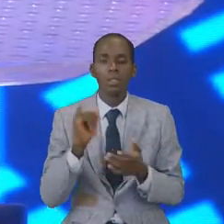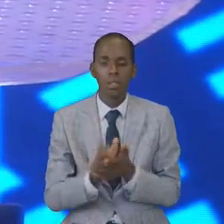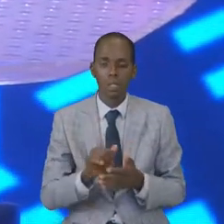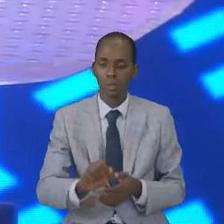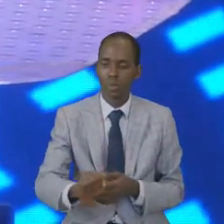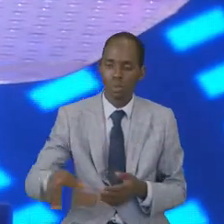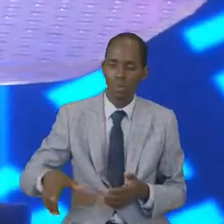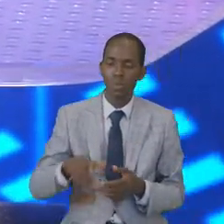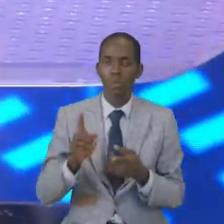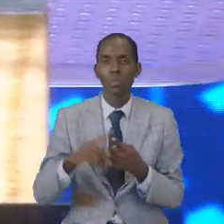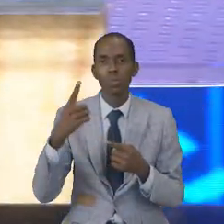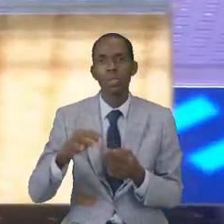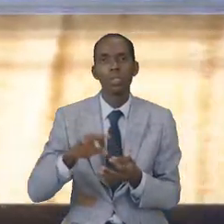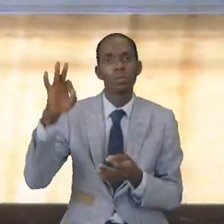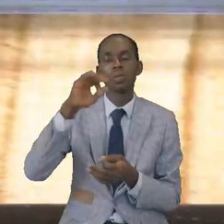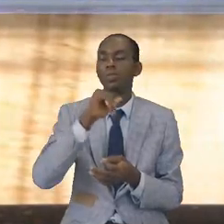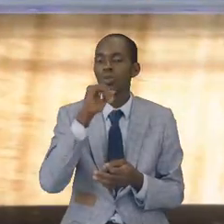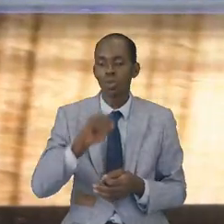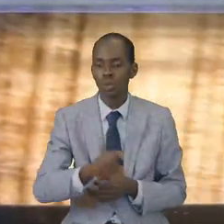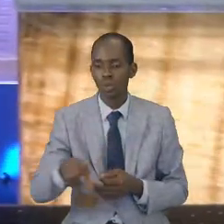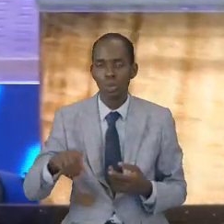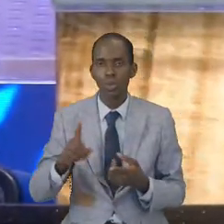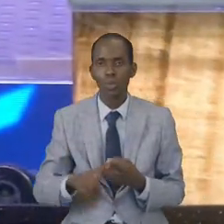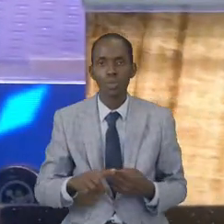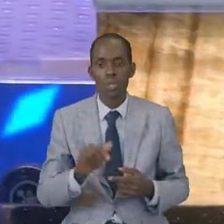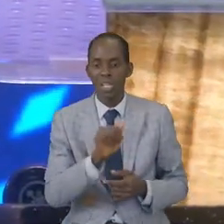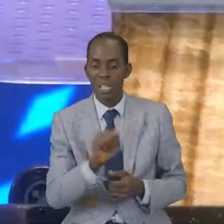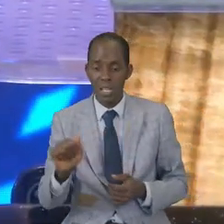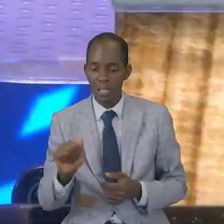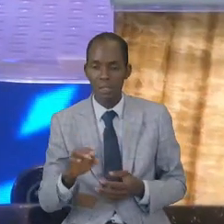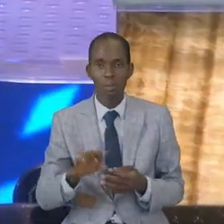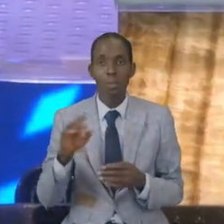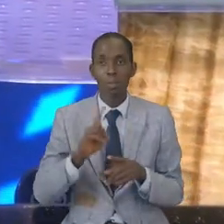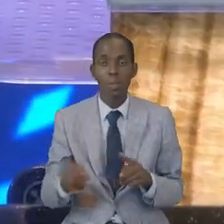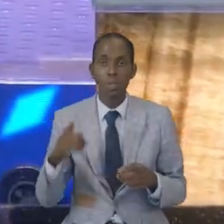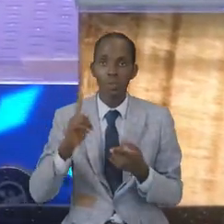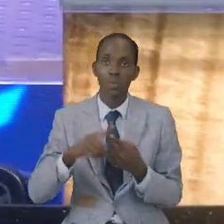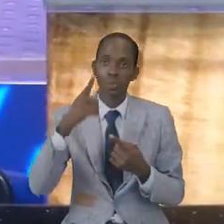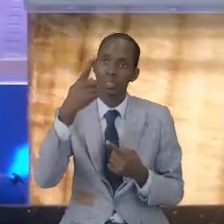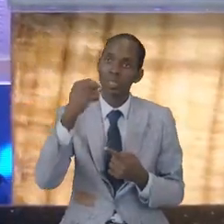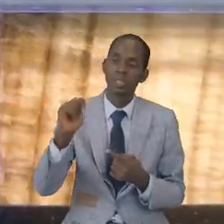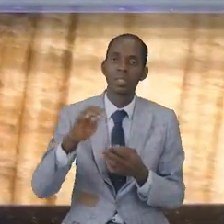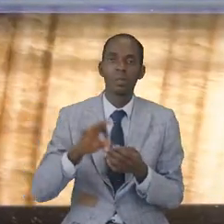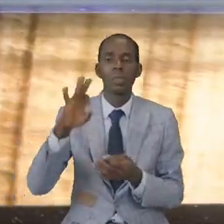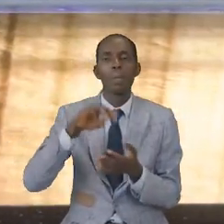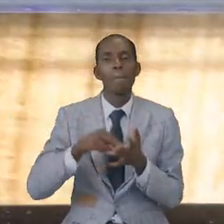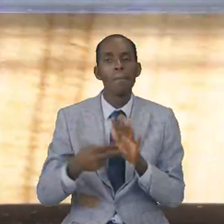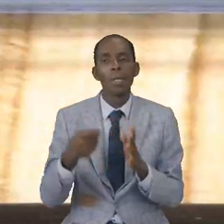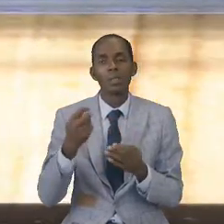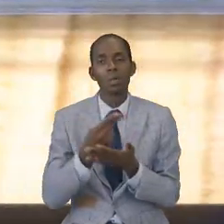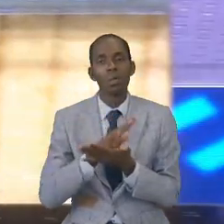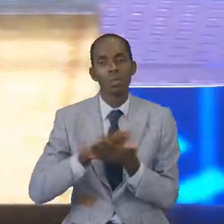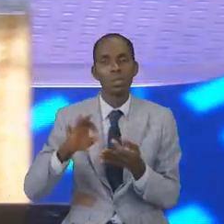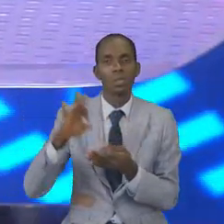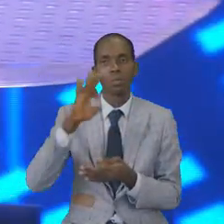Spirit is not sowing to his spirit, is sowing to the Spirit. That he is to the Holy Ghost